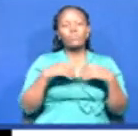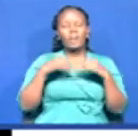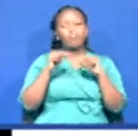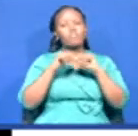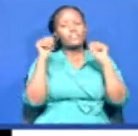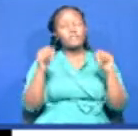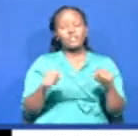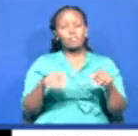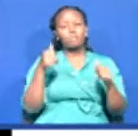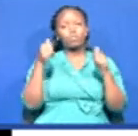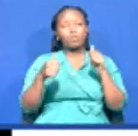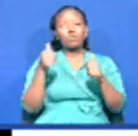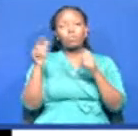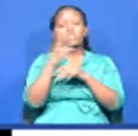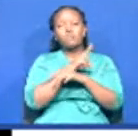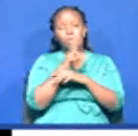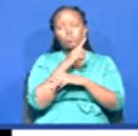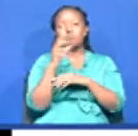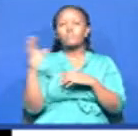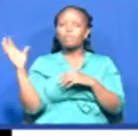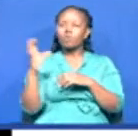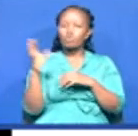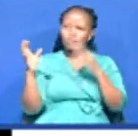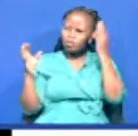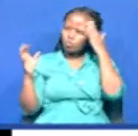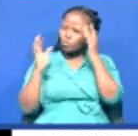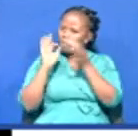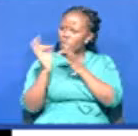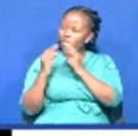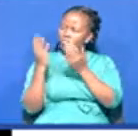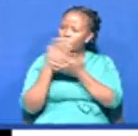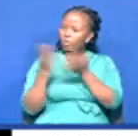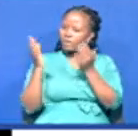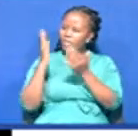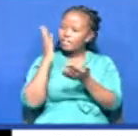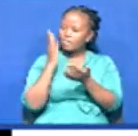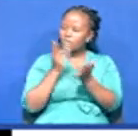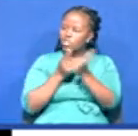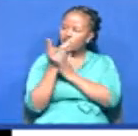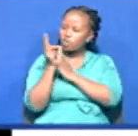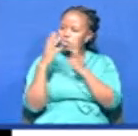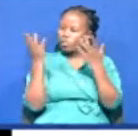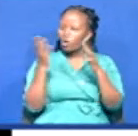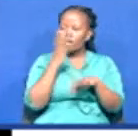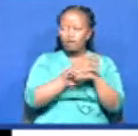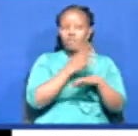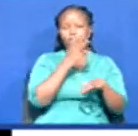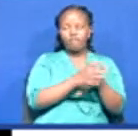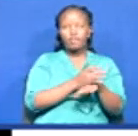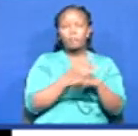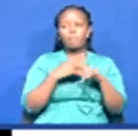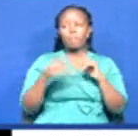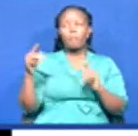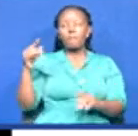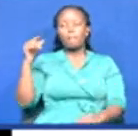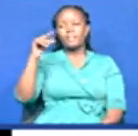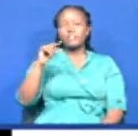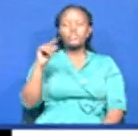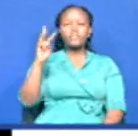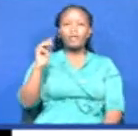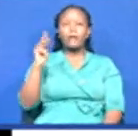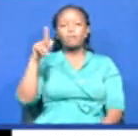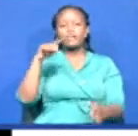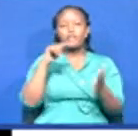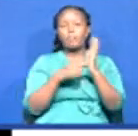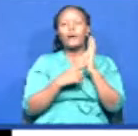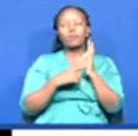used by consumers to check whether the product are counterfeit or not. But what I'm talking about, which is the GOK mark, is going to apply to all kinds